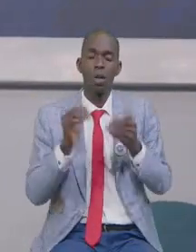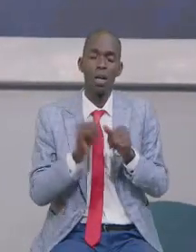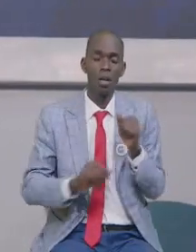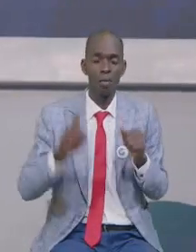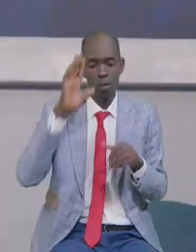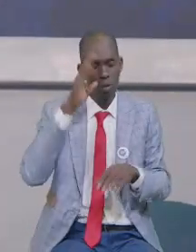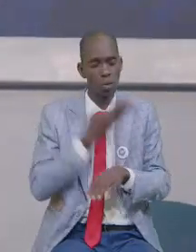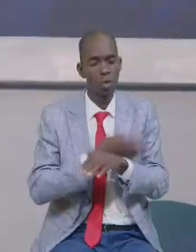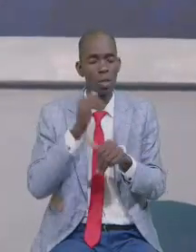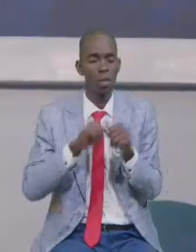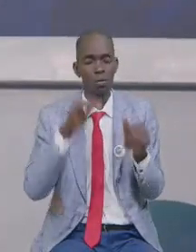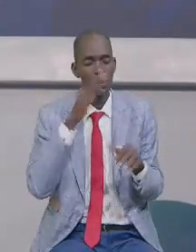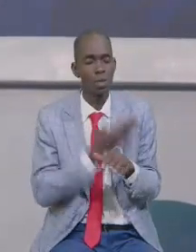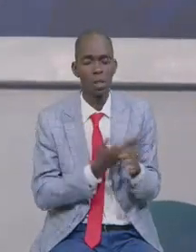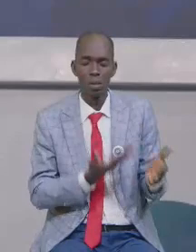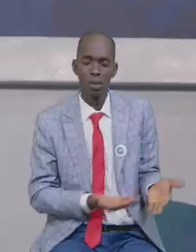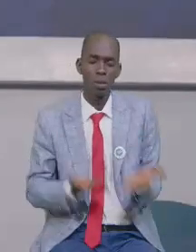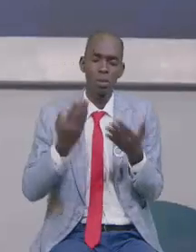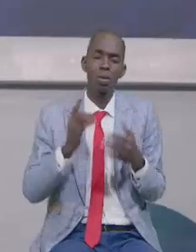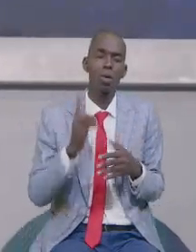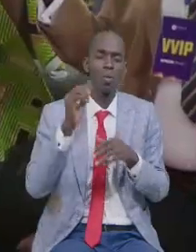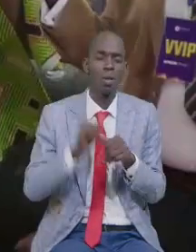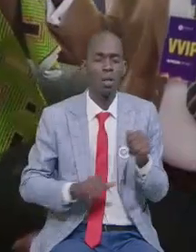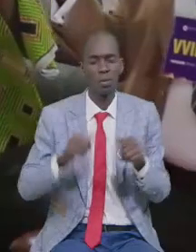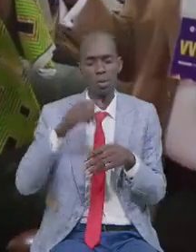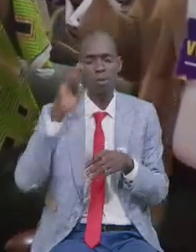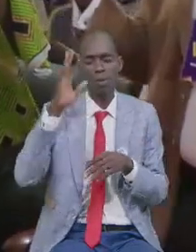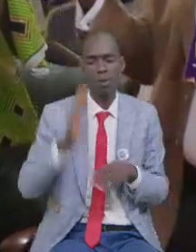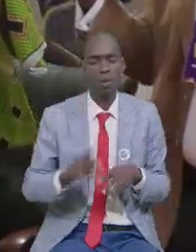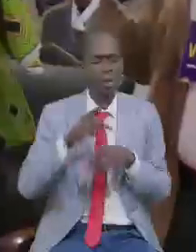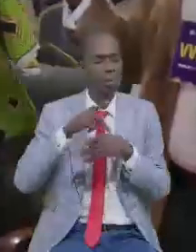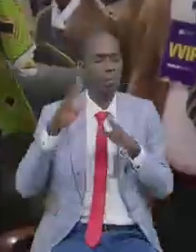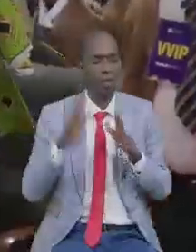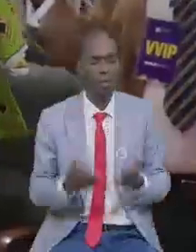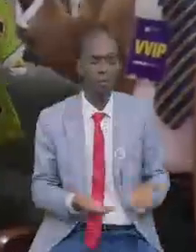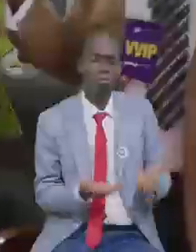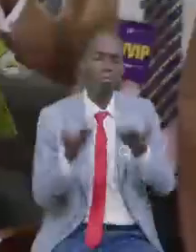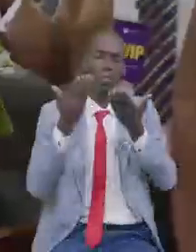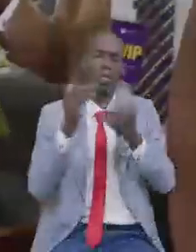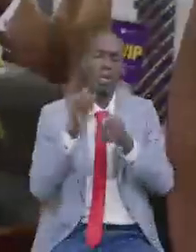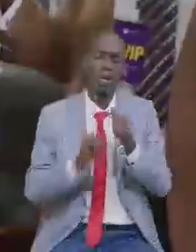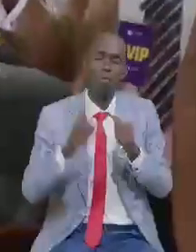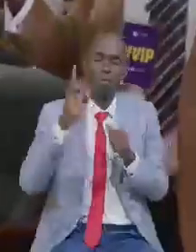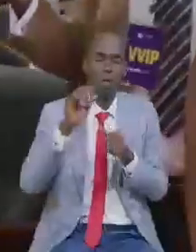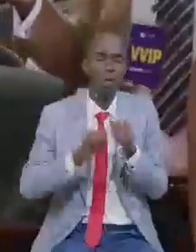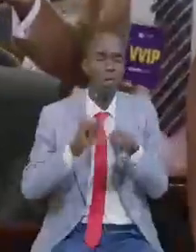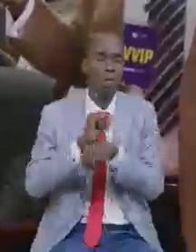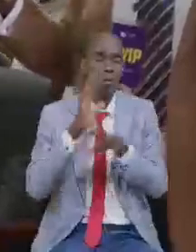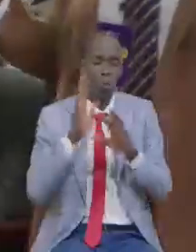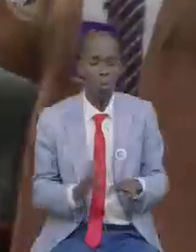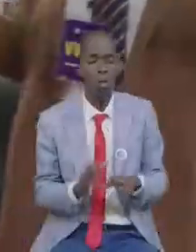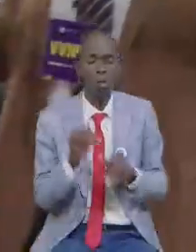up every minister, every professional. Lift up every worker, every evangelist to